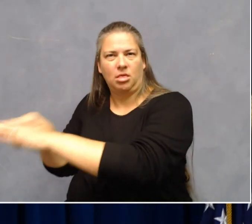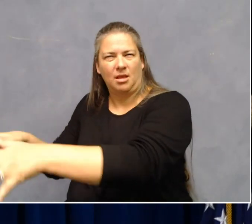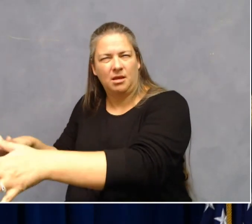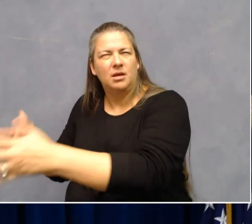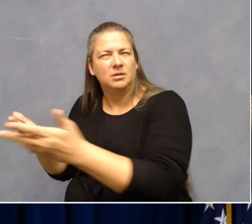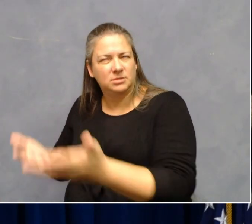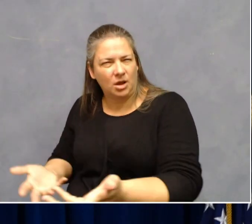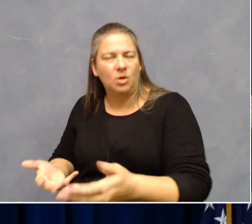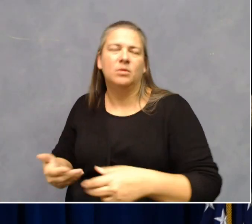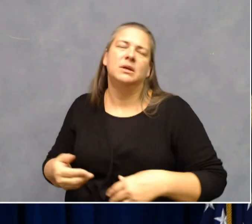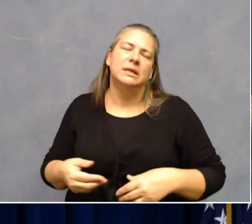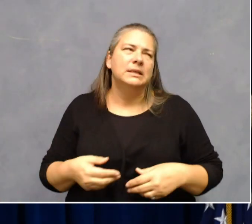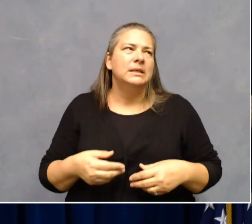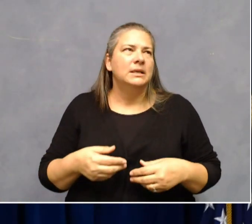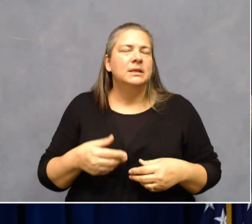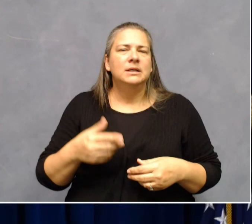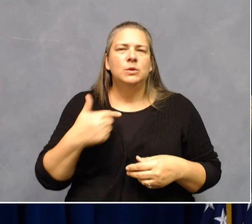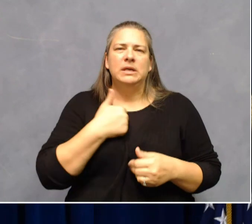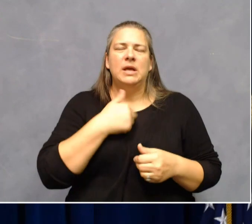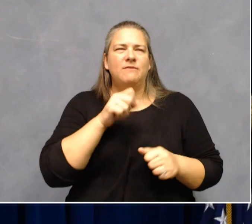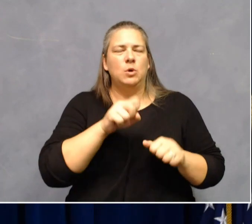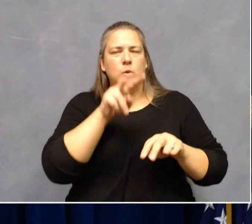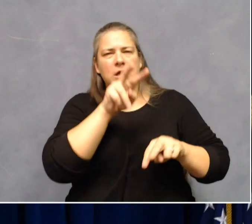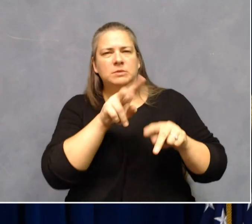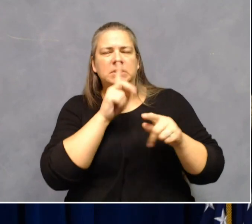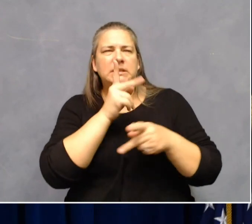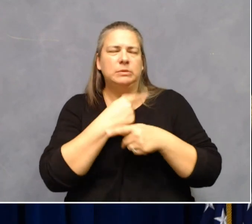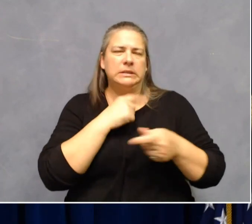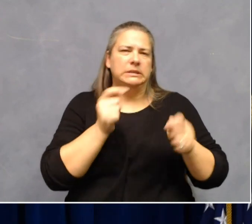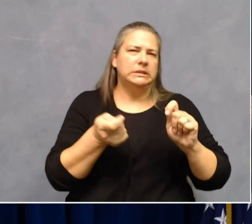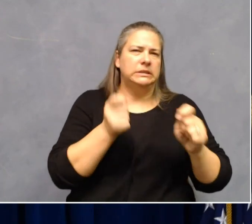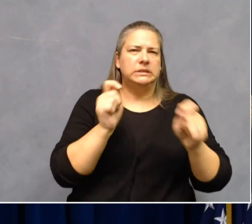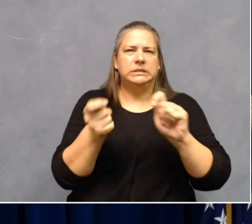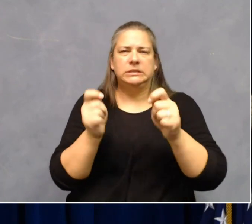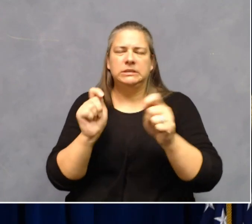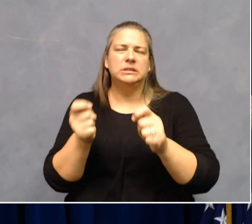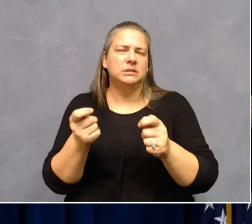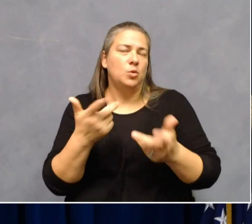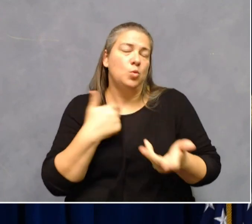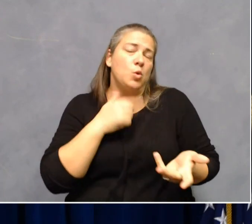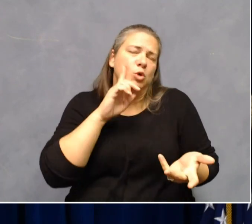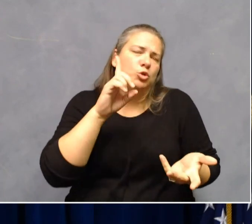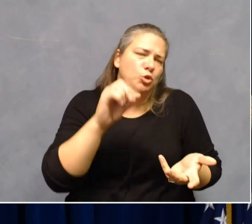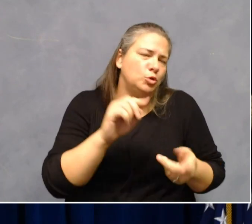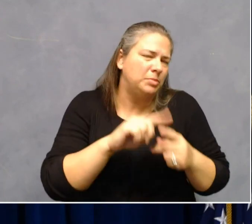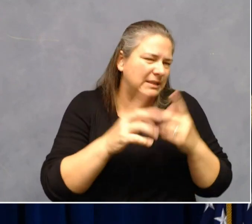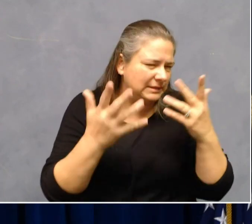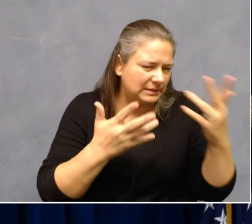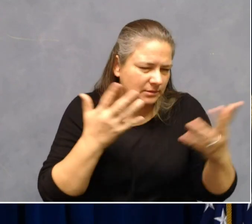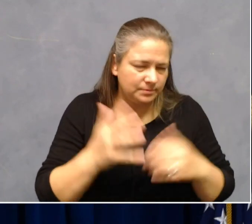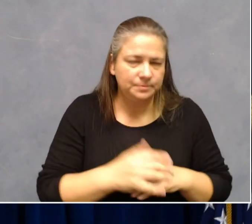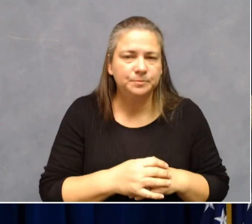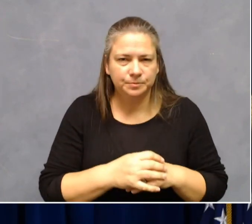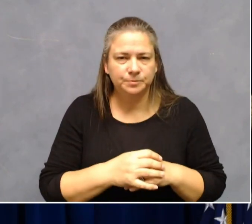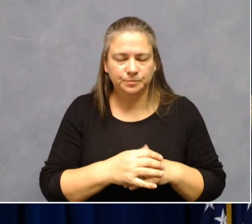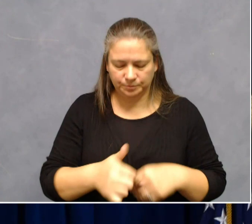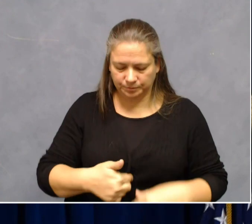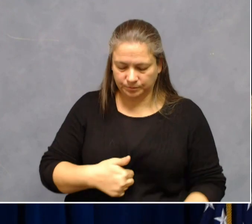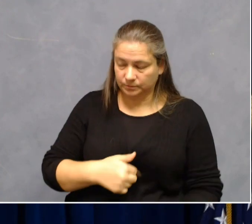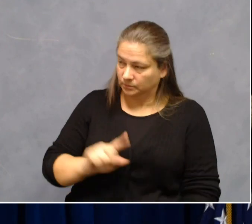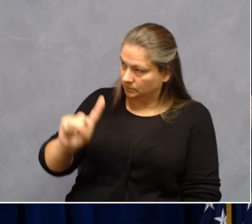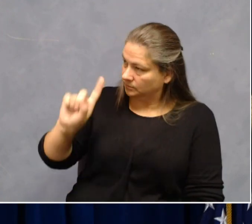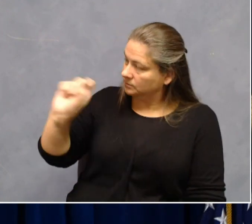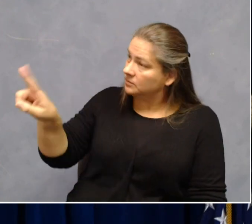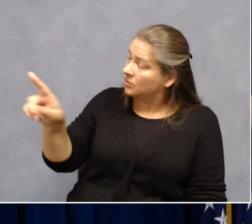recommended for local leaders. Do I have any reaction to the grand juror in the Brianna